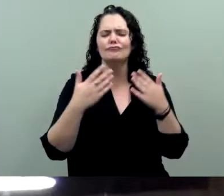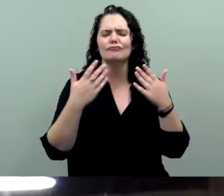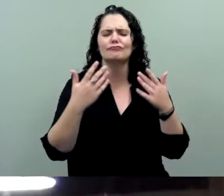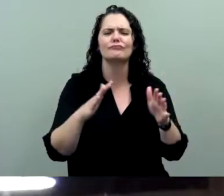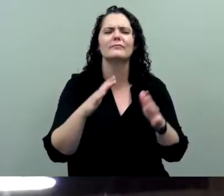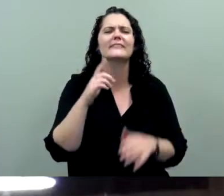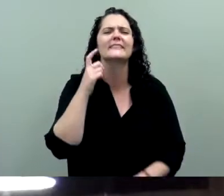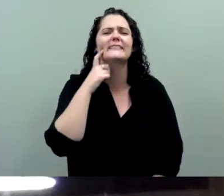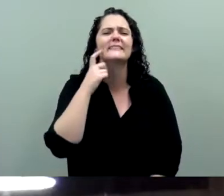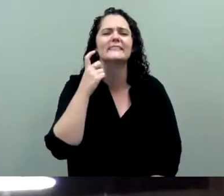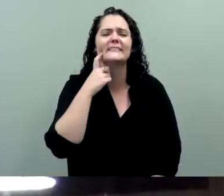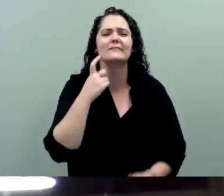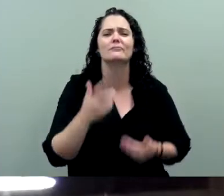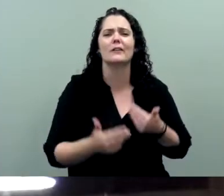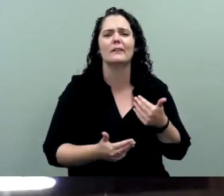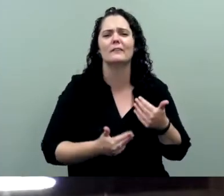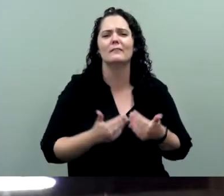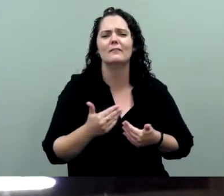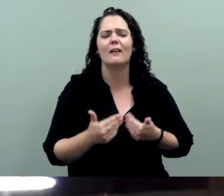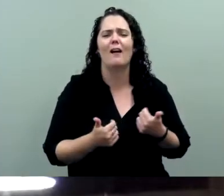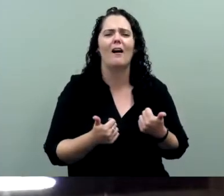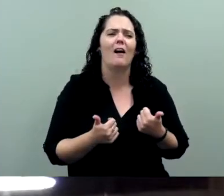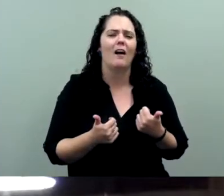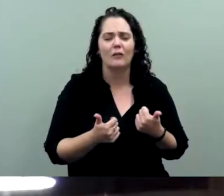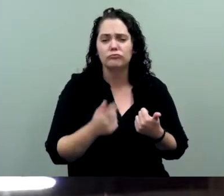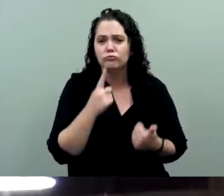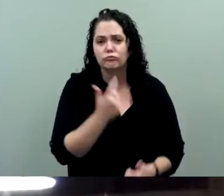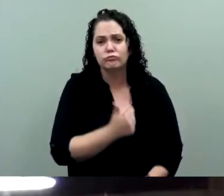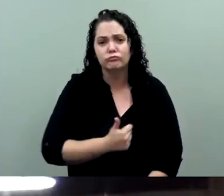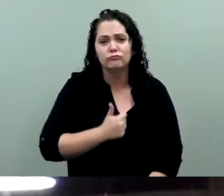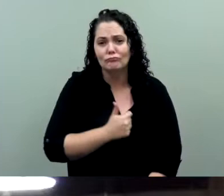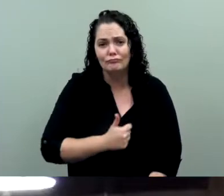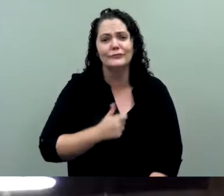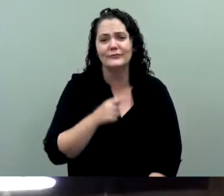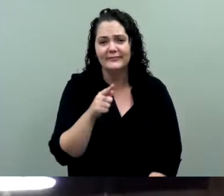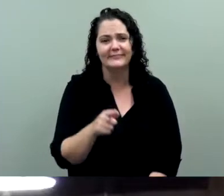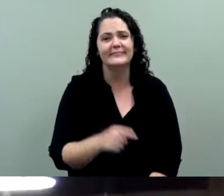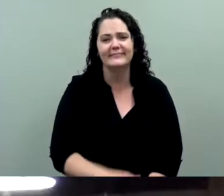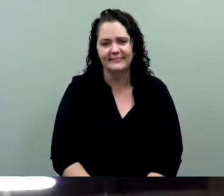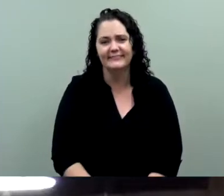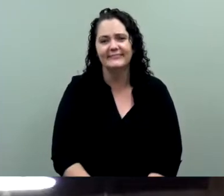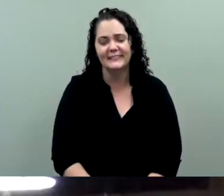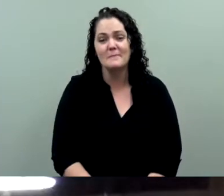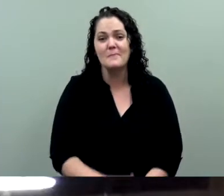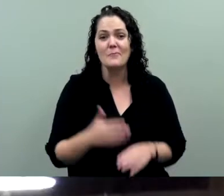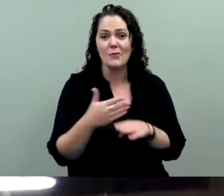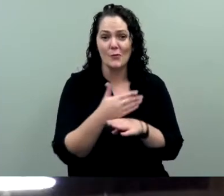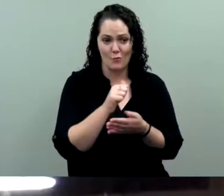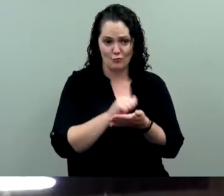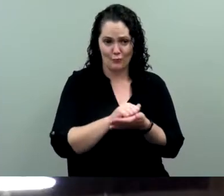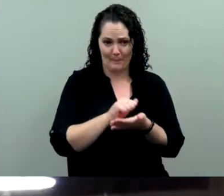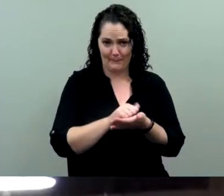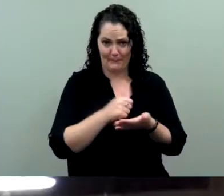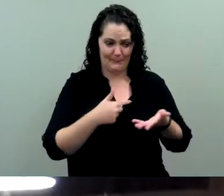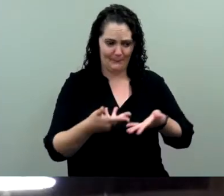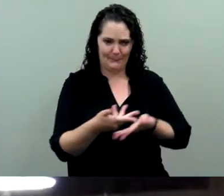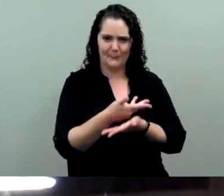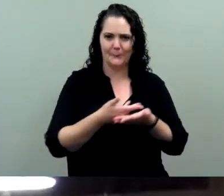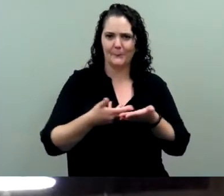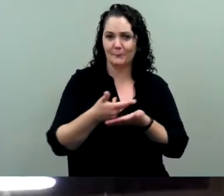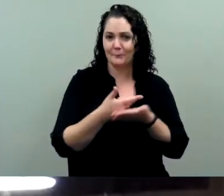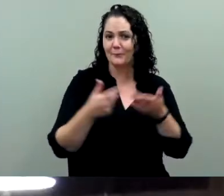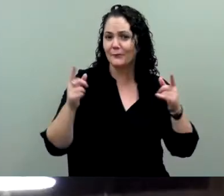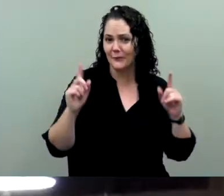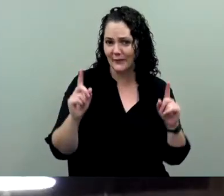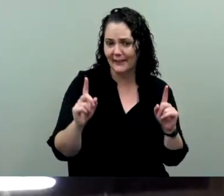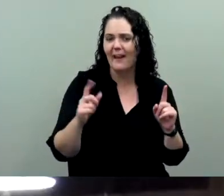process. And I think that you'll really enjoy it. So as we're going through the workshop here this morning, I will take you